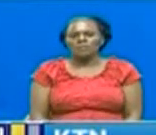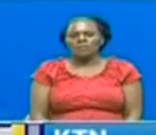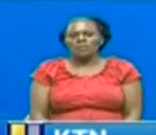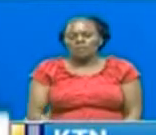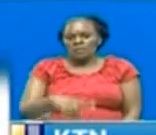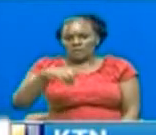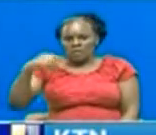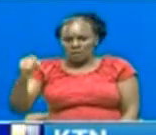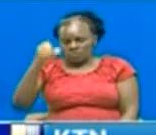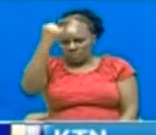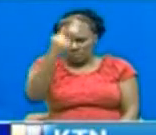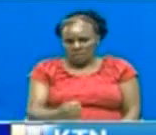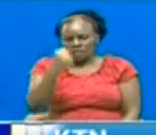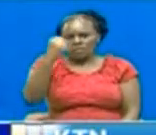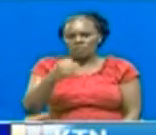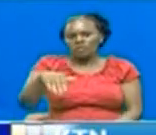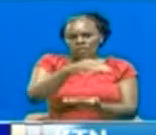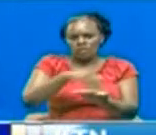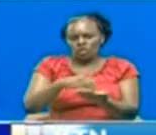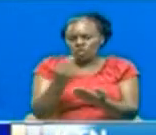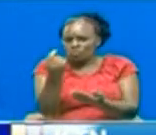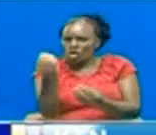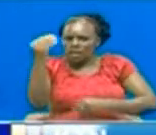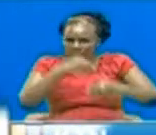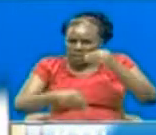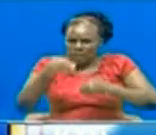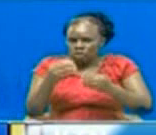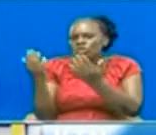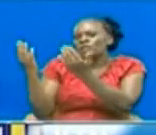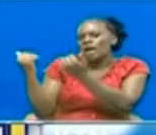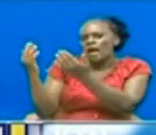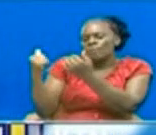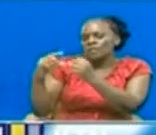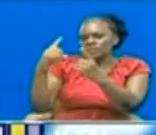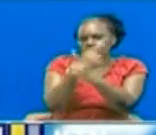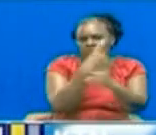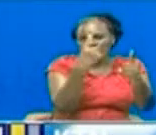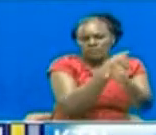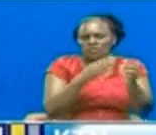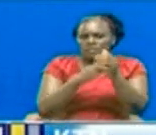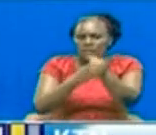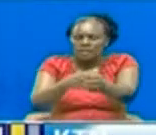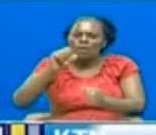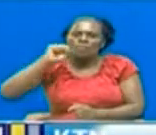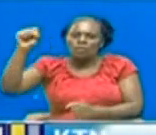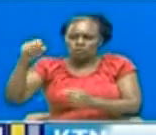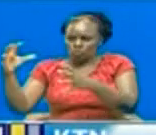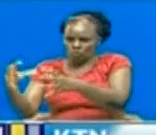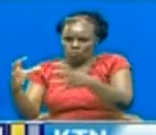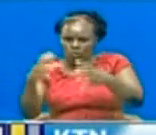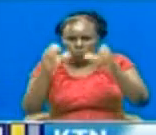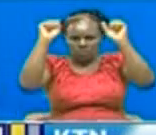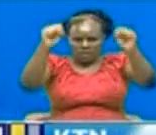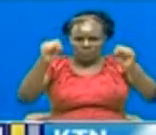Next, let's go to Kajiado, where the by-elections are slowly heating up, with several leaders from the political divide campaigning for